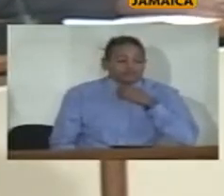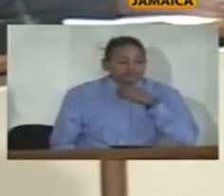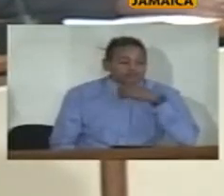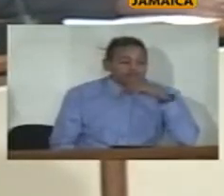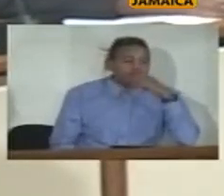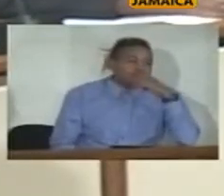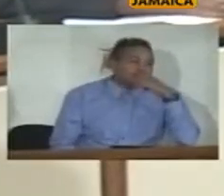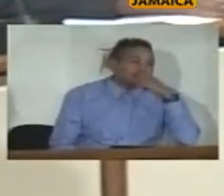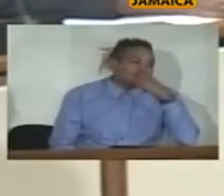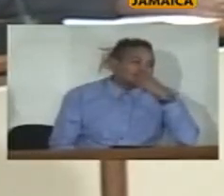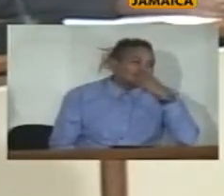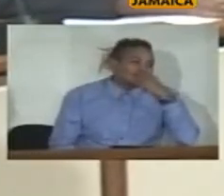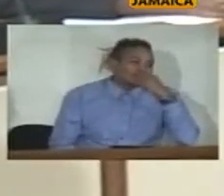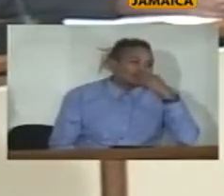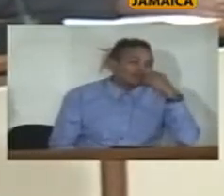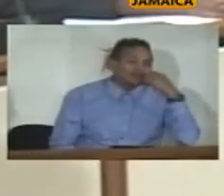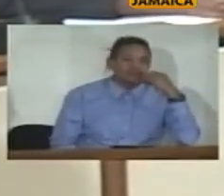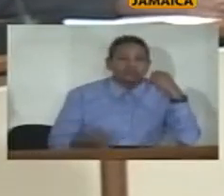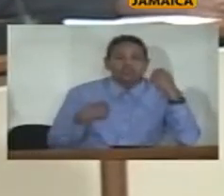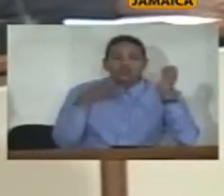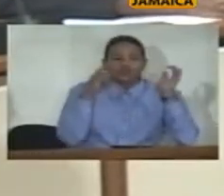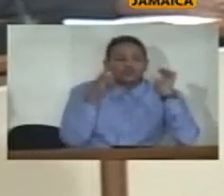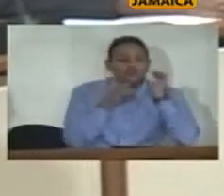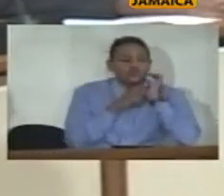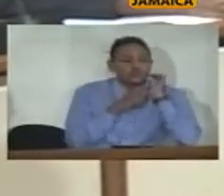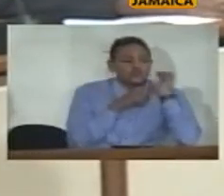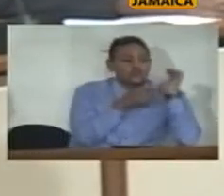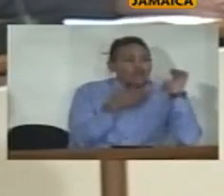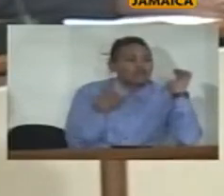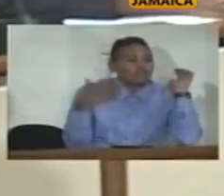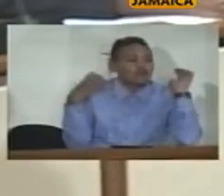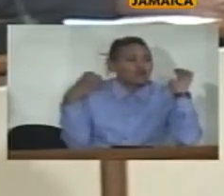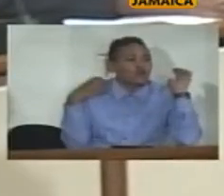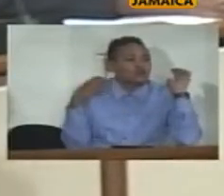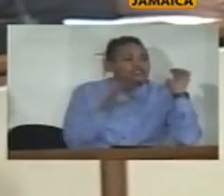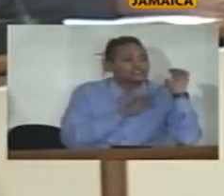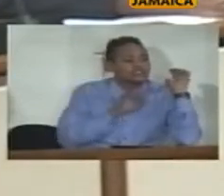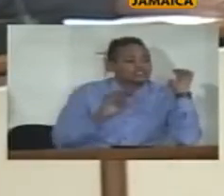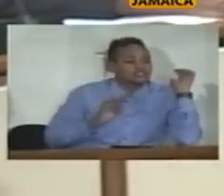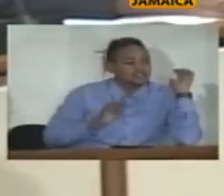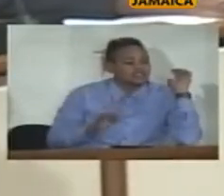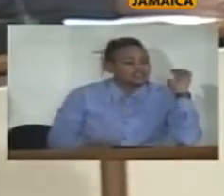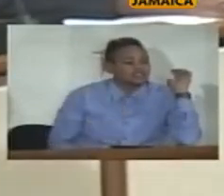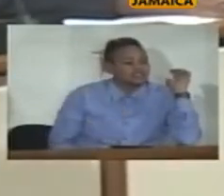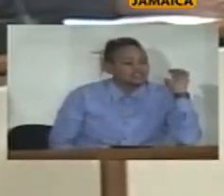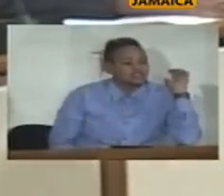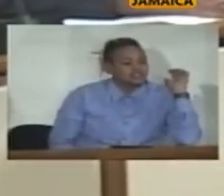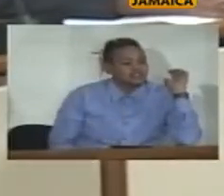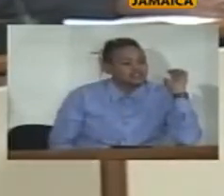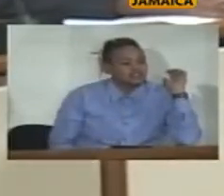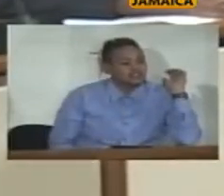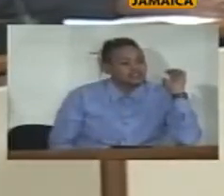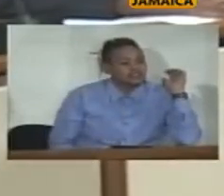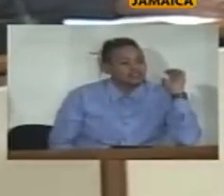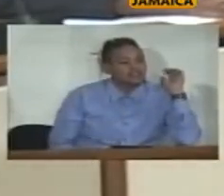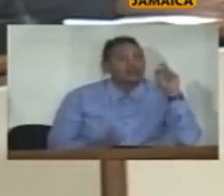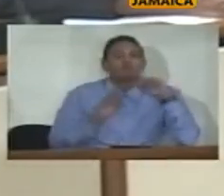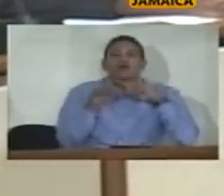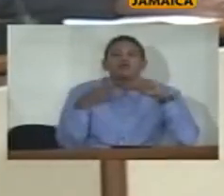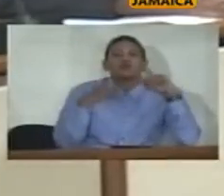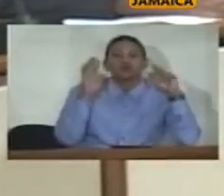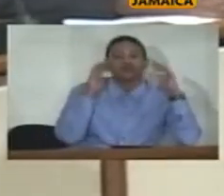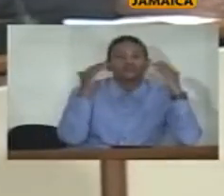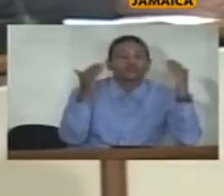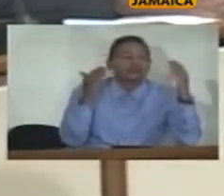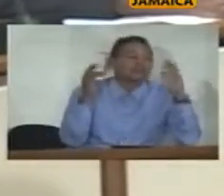And I noticed that you have a coaching staff member, but we will nonetheless address the matters you have raised.